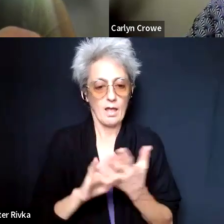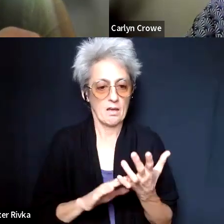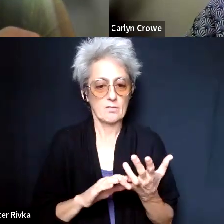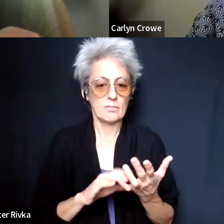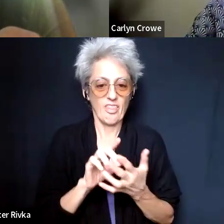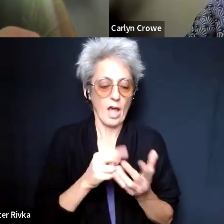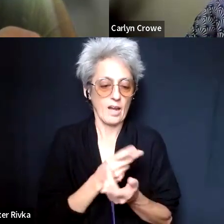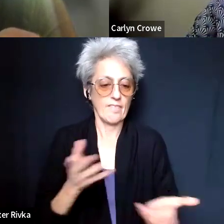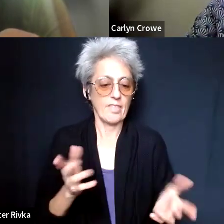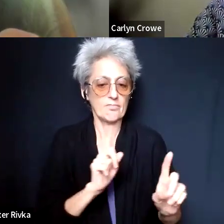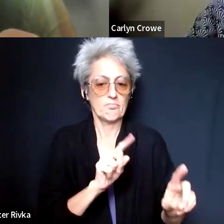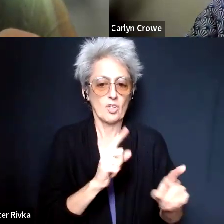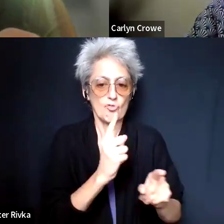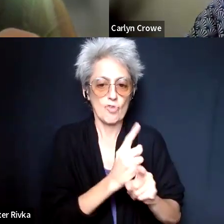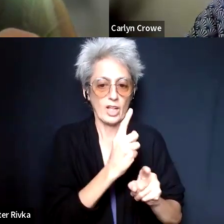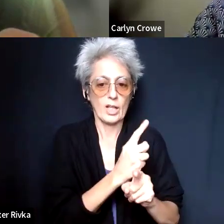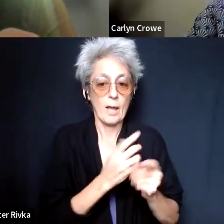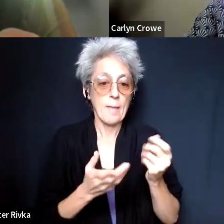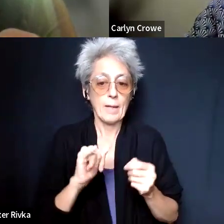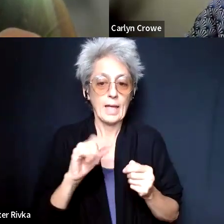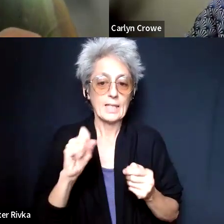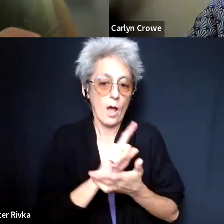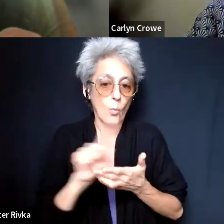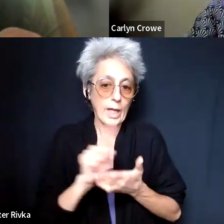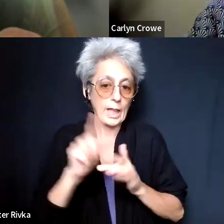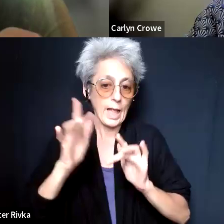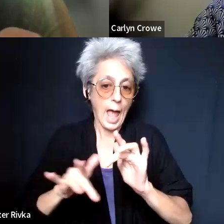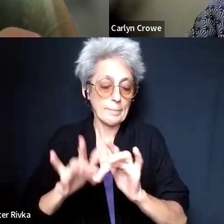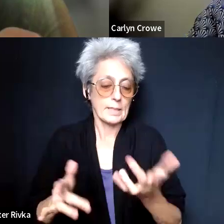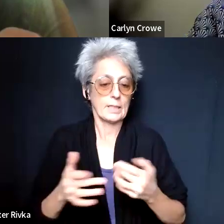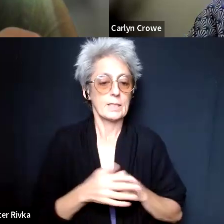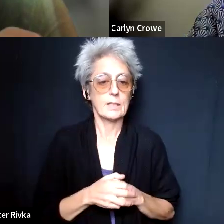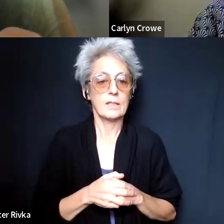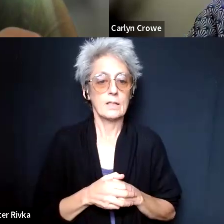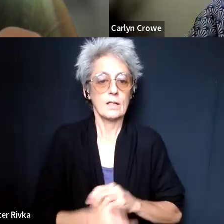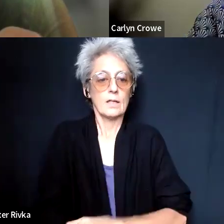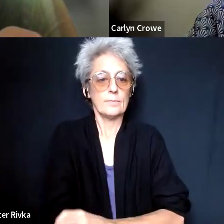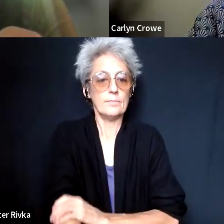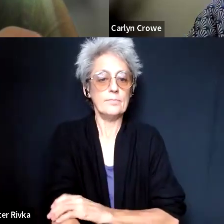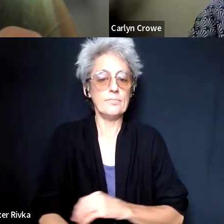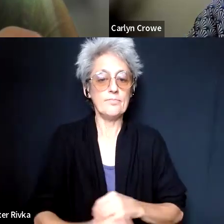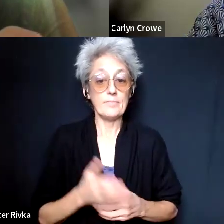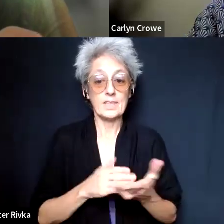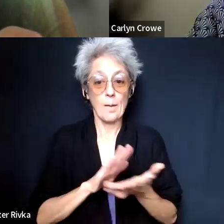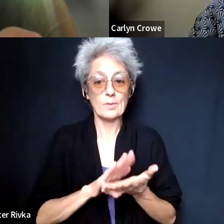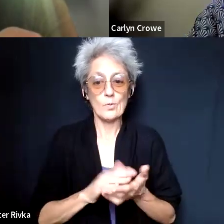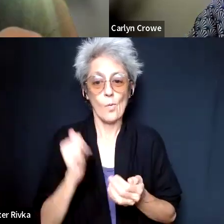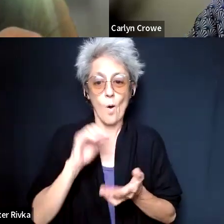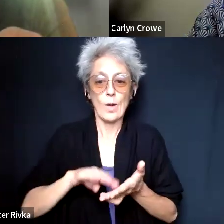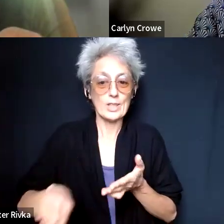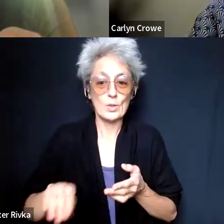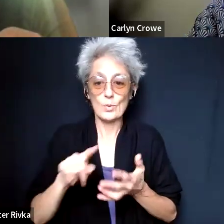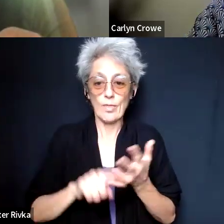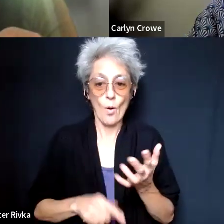regularly, so that maybe it's a weekly absence, and that some schools are no longer excusing those. So